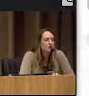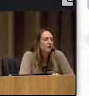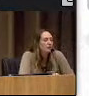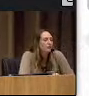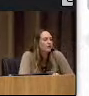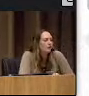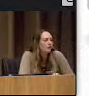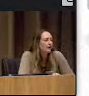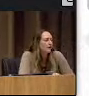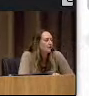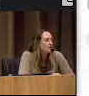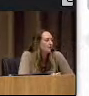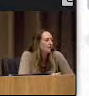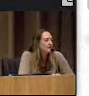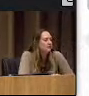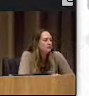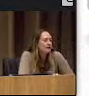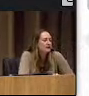22